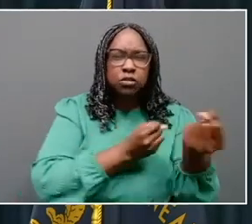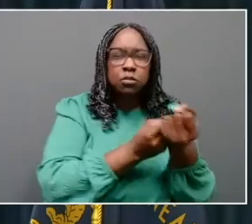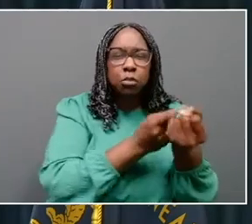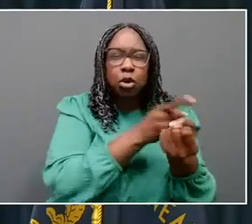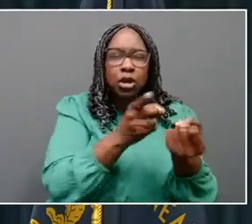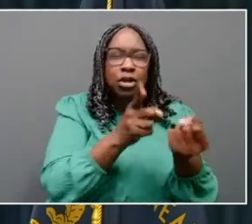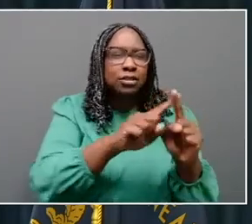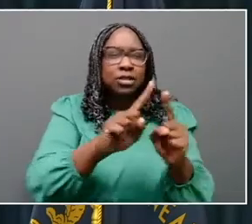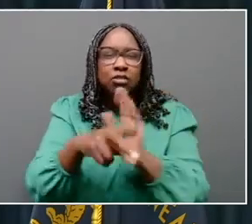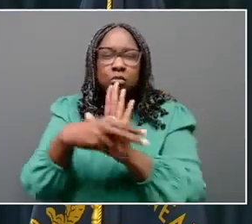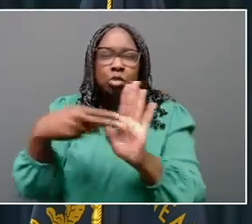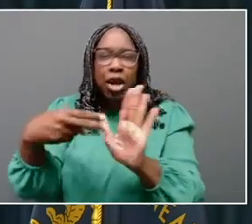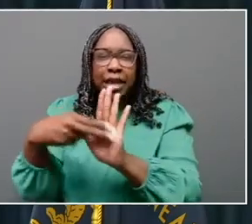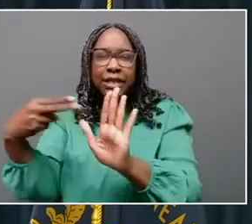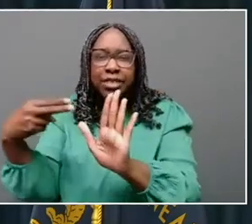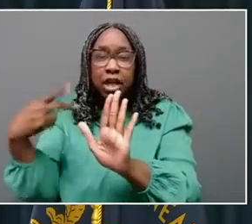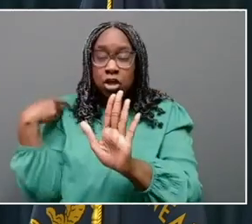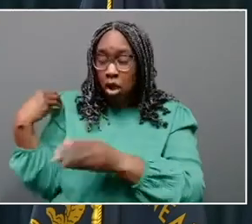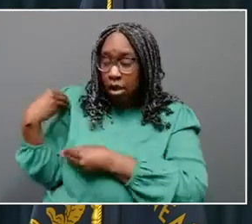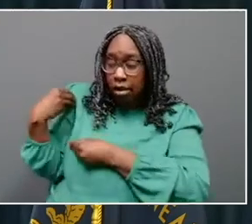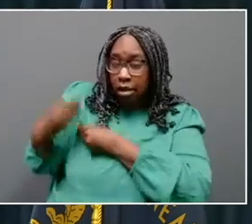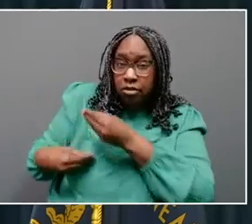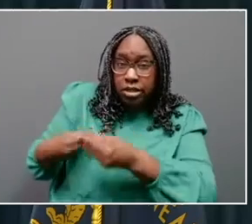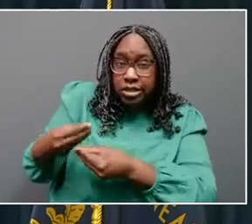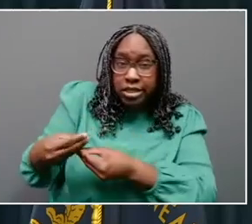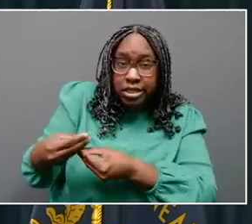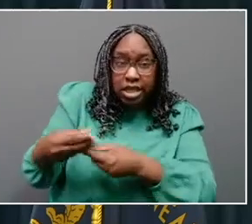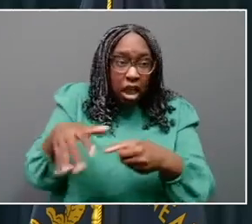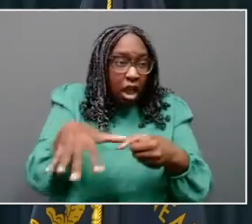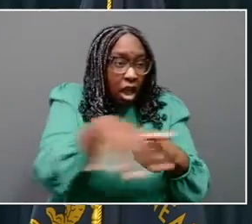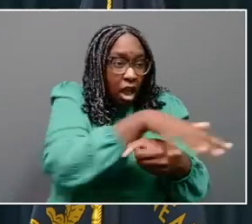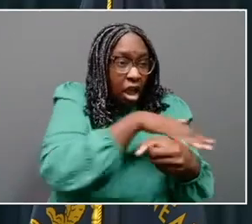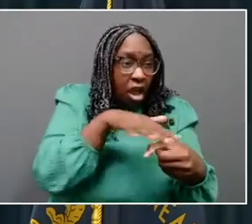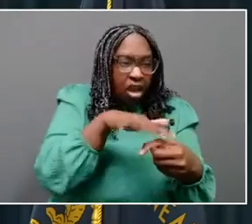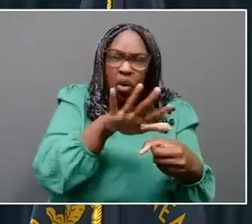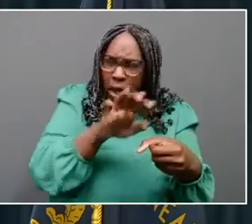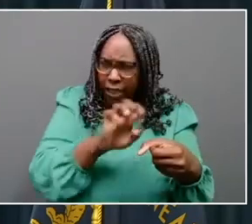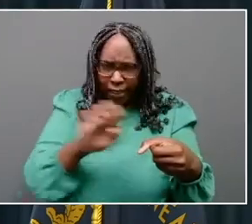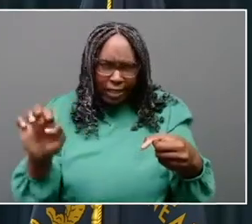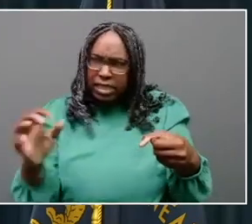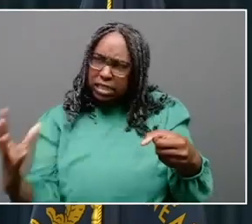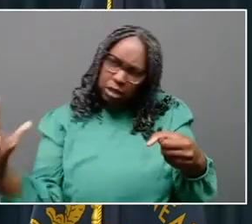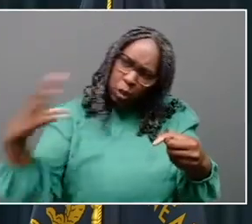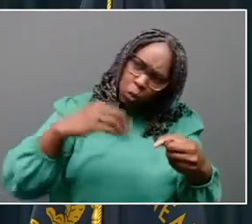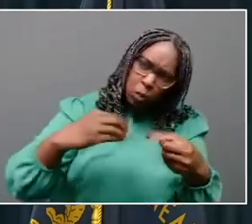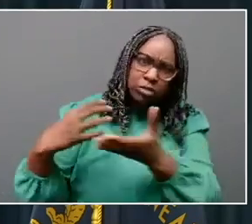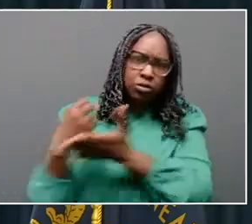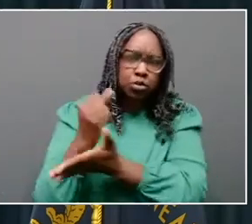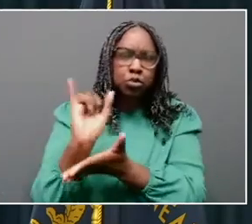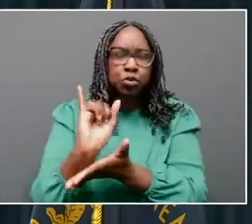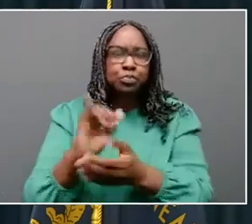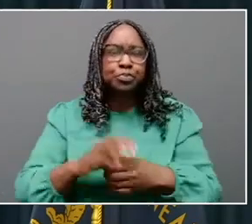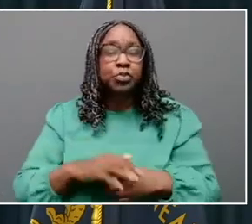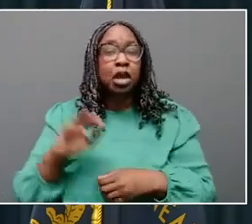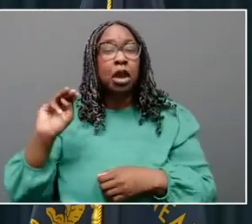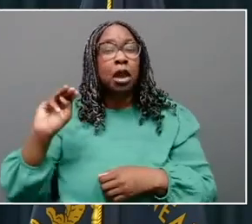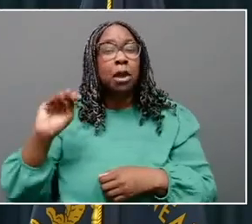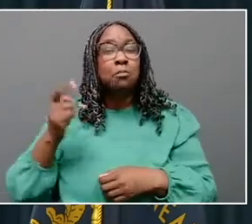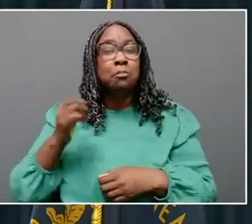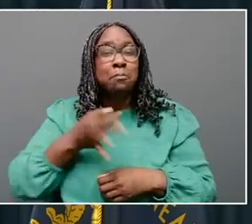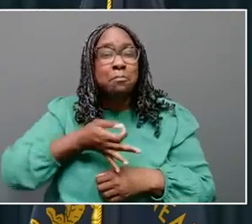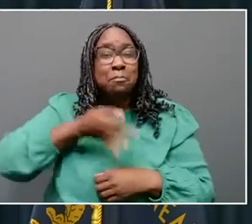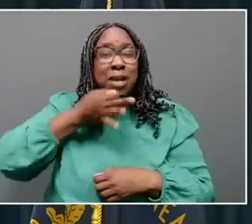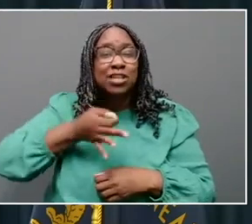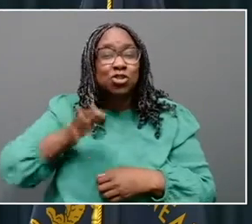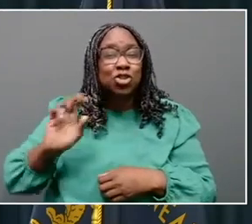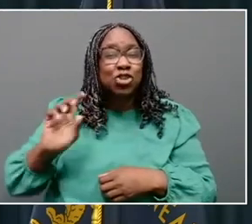heritage accessible to more Kentuckians. And fortunately, we're utilizing the talent of the Master Distiller of the Year in 2023. He's